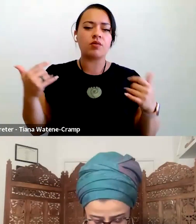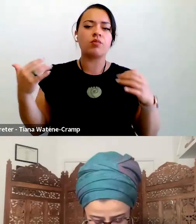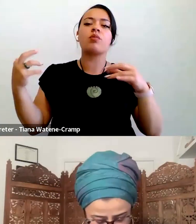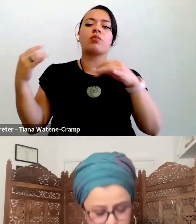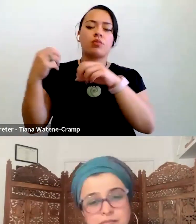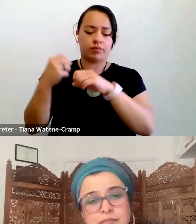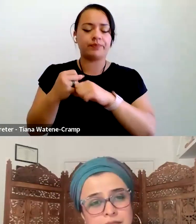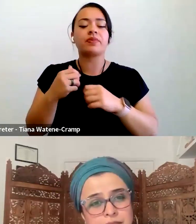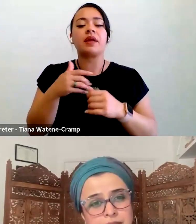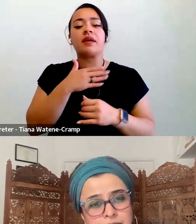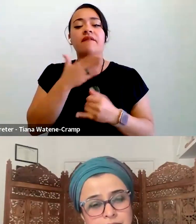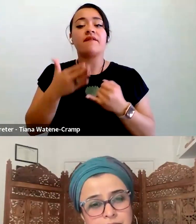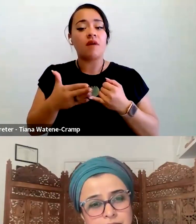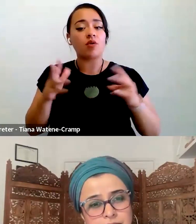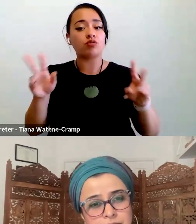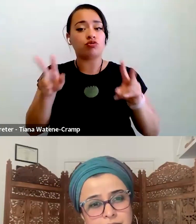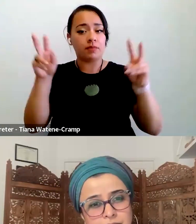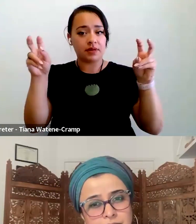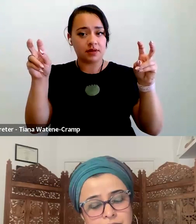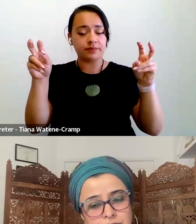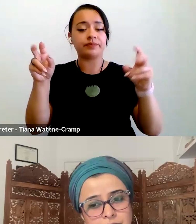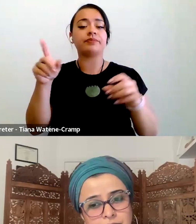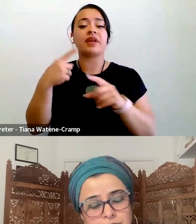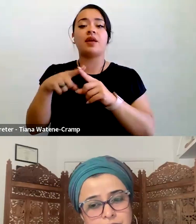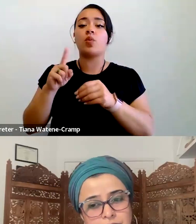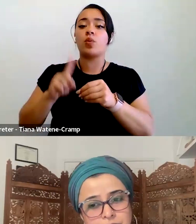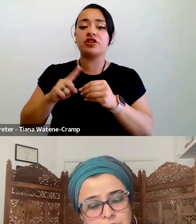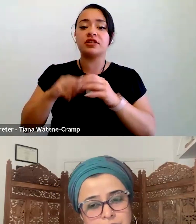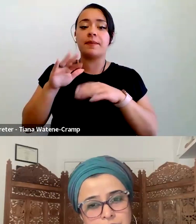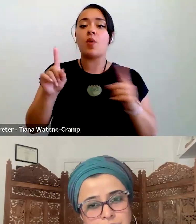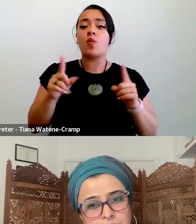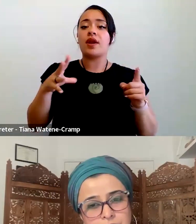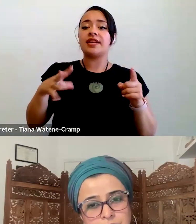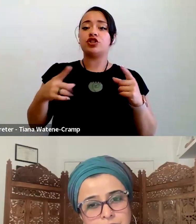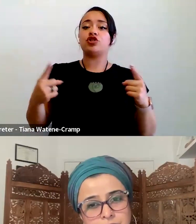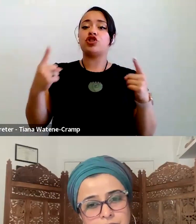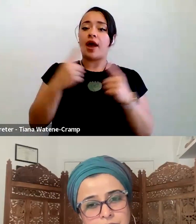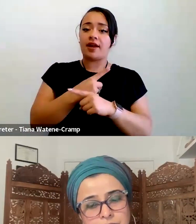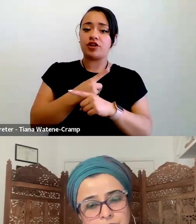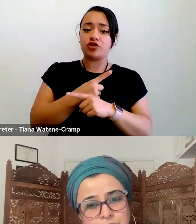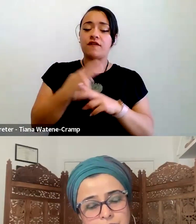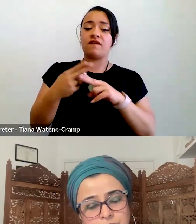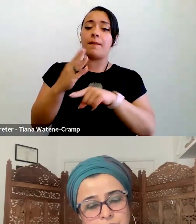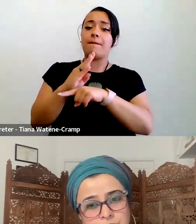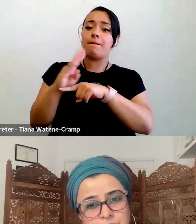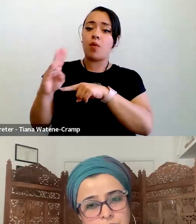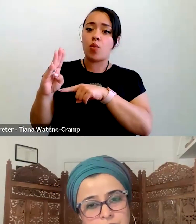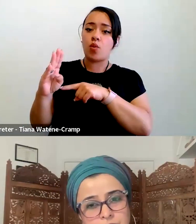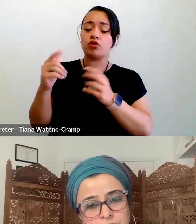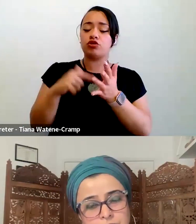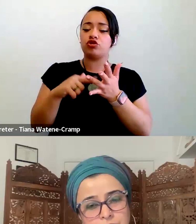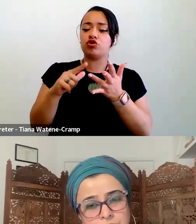So our final topic and question is about what needs to change and shift for boards to be more inviting